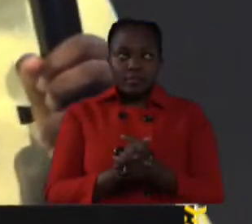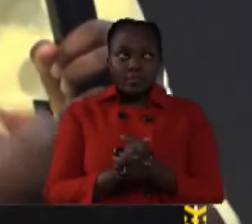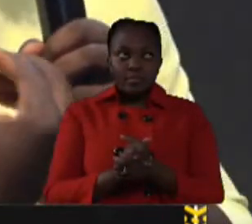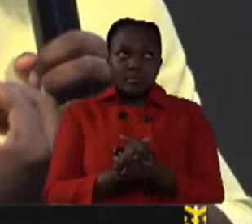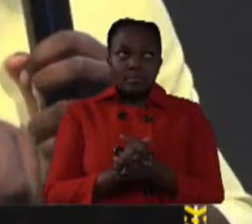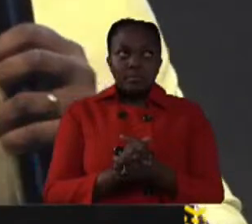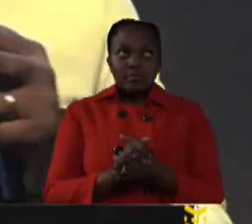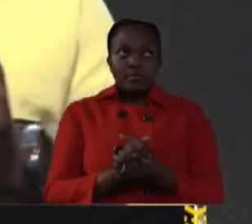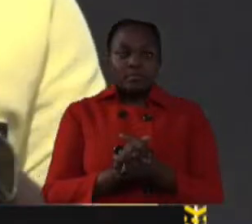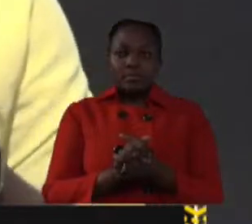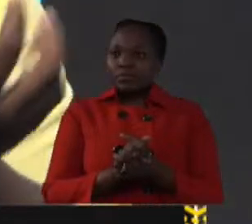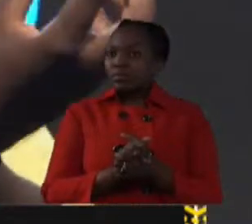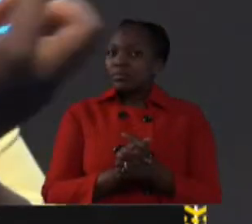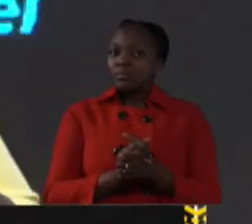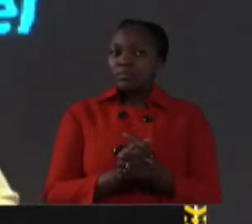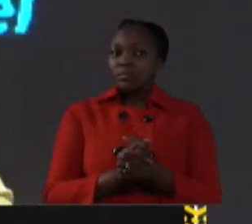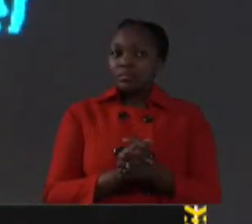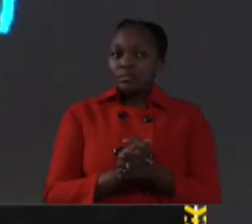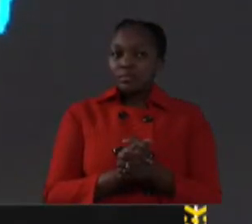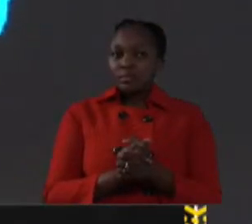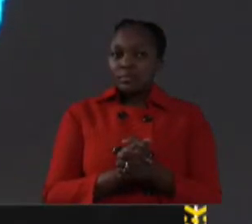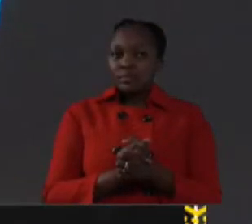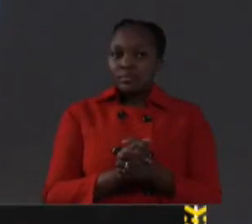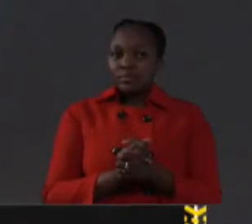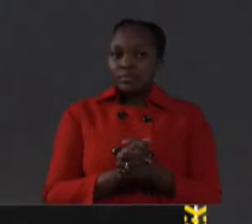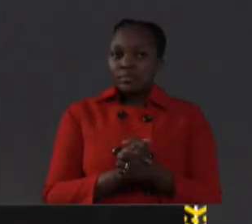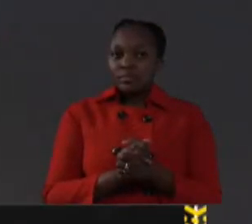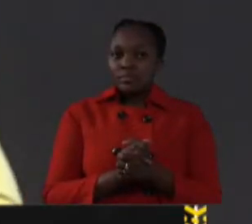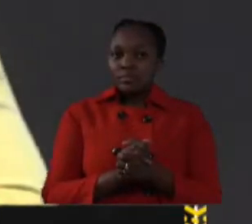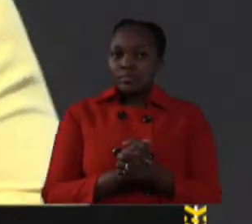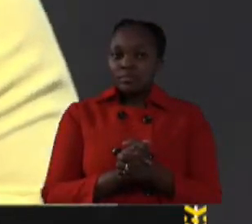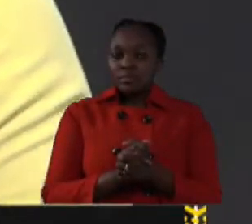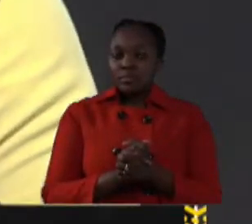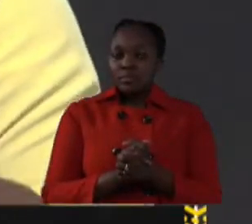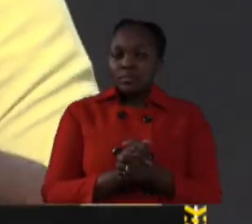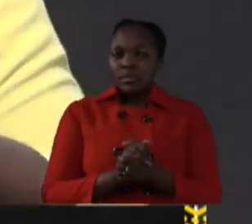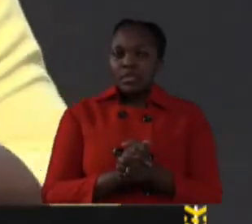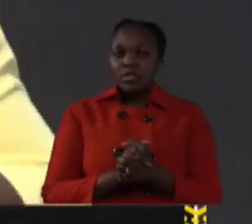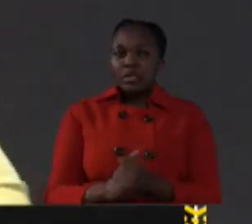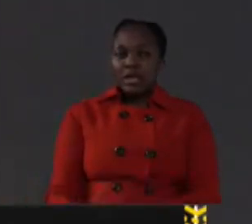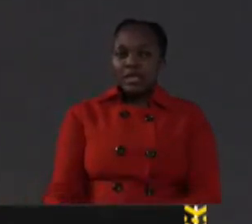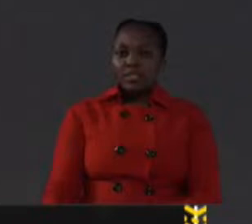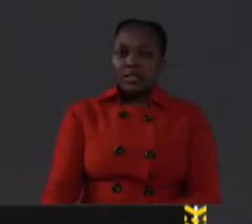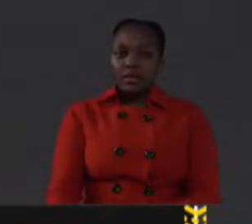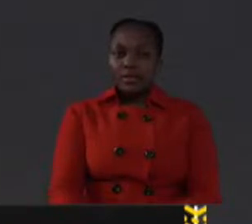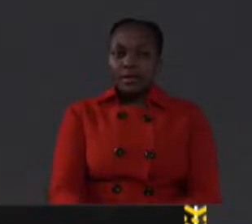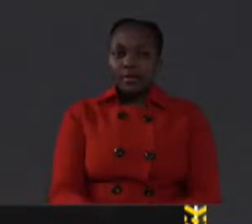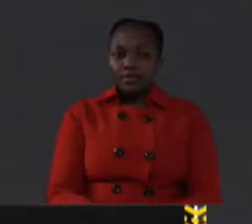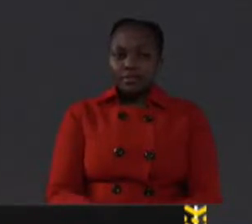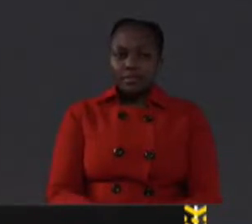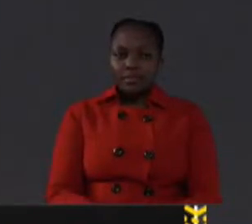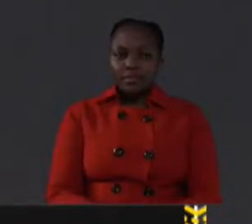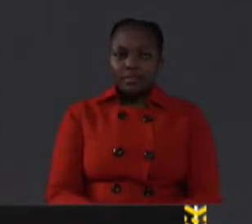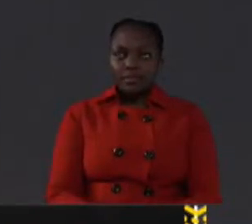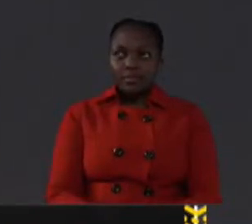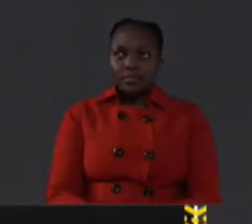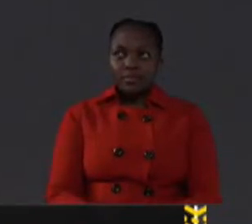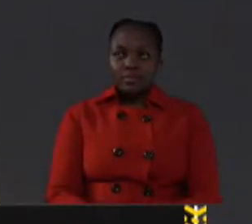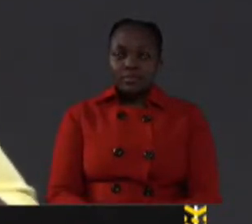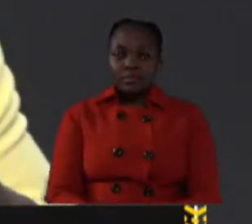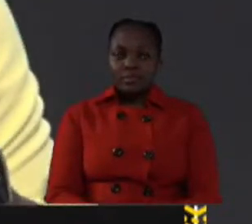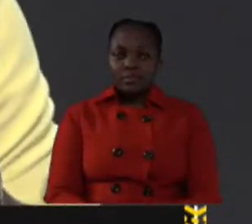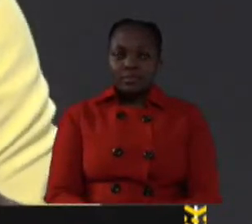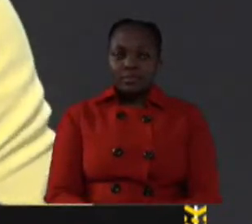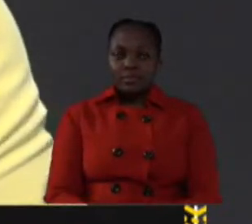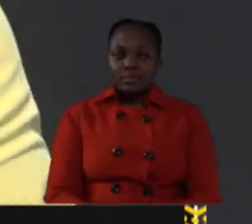especially, you get to, bring in new community, new people who perhaps had no idea that this